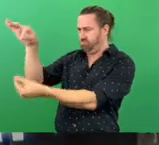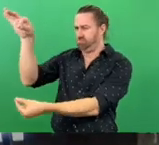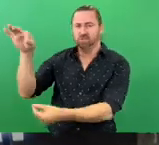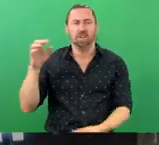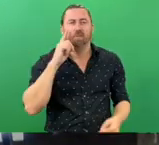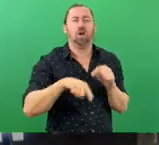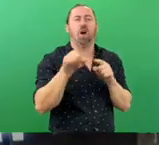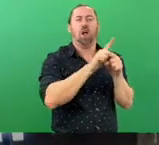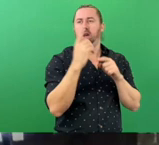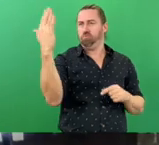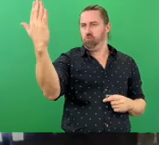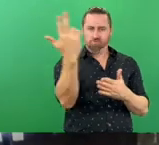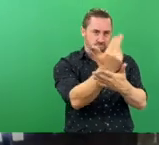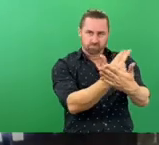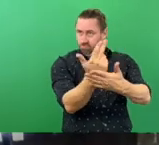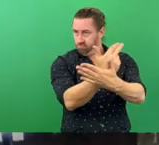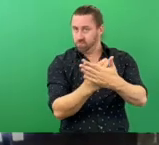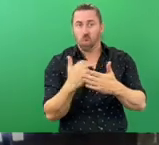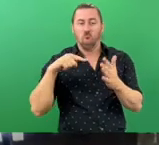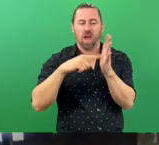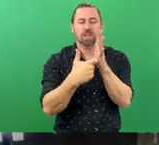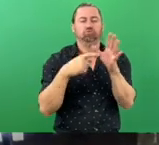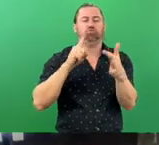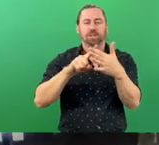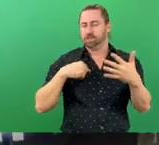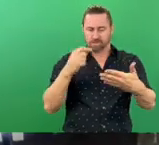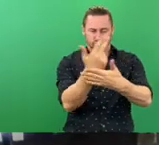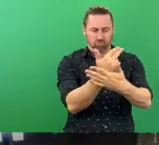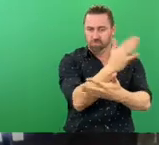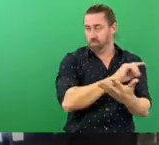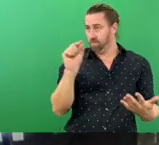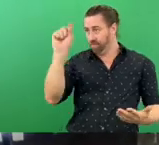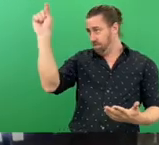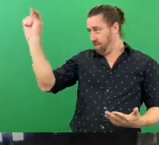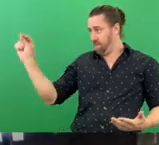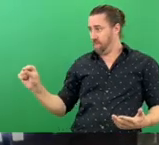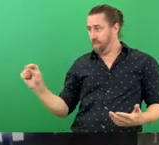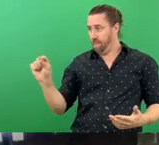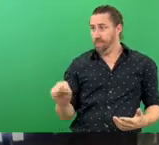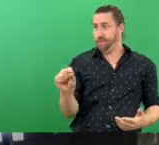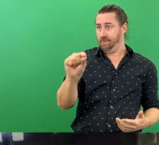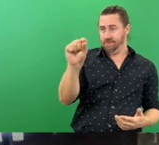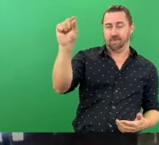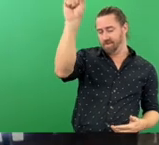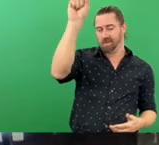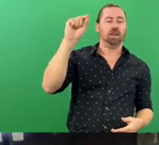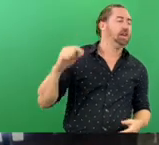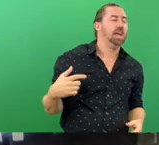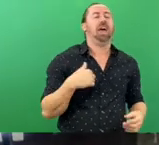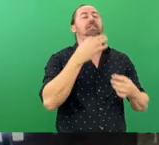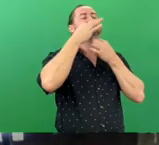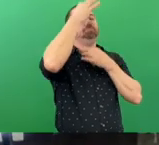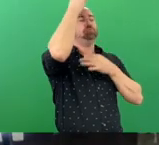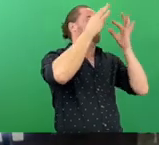when they think, oh, I'll do a drawing where I'm looking at my mirror reflection and I'll actually trace my reflection on the mirror in a grease marker or something like that. And they're